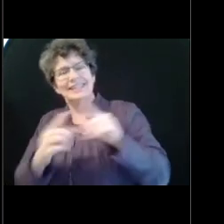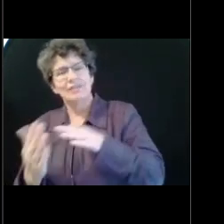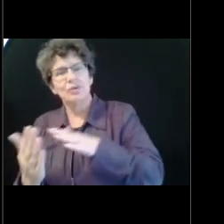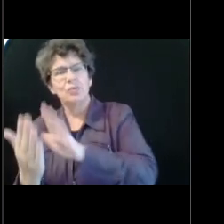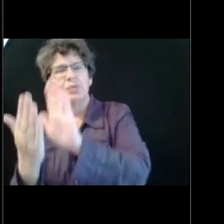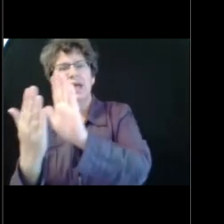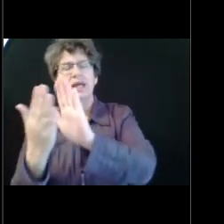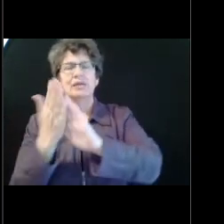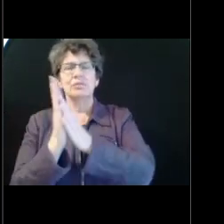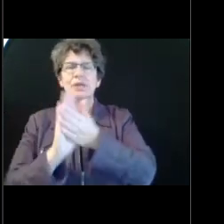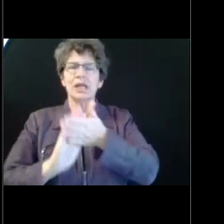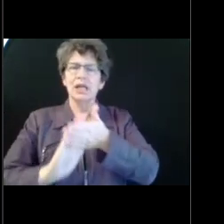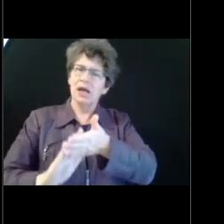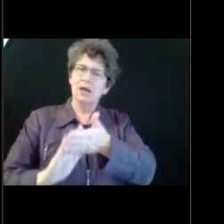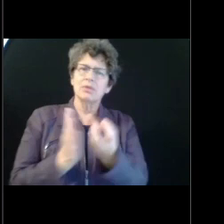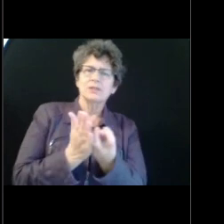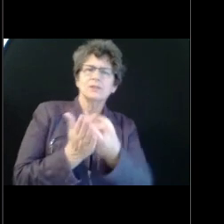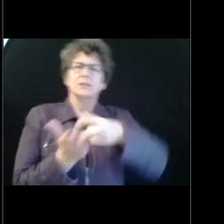protective mechanism.